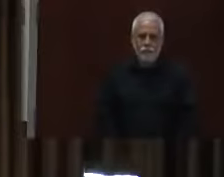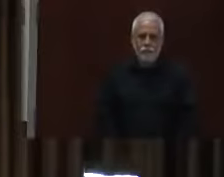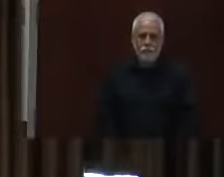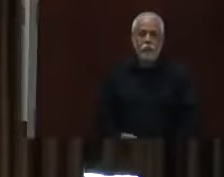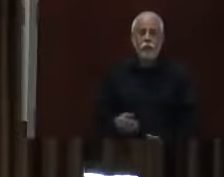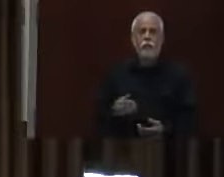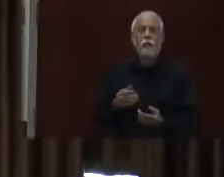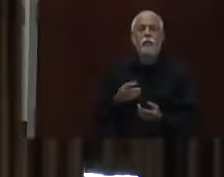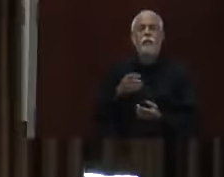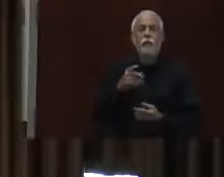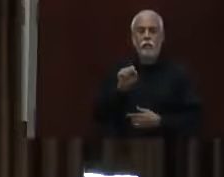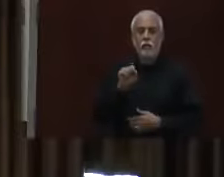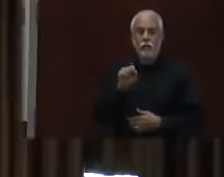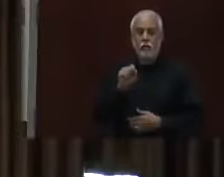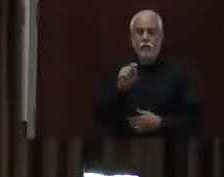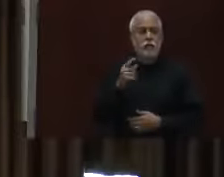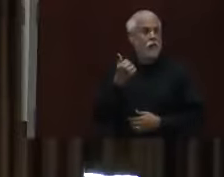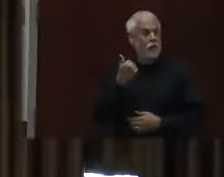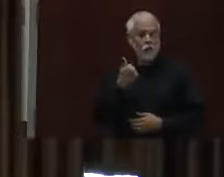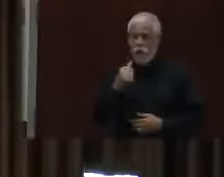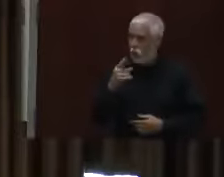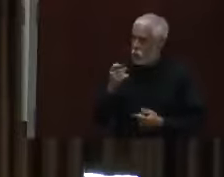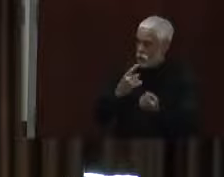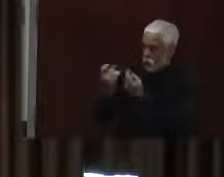Any questions?